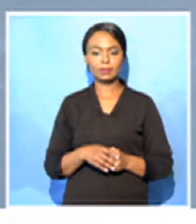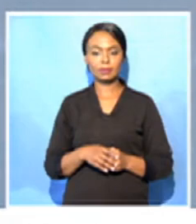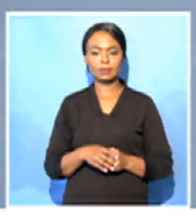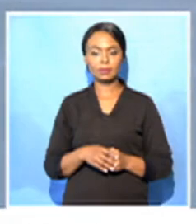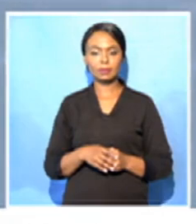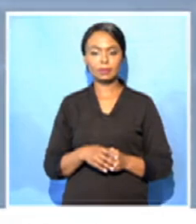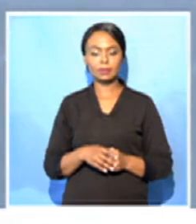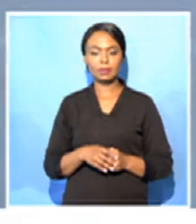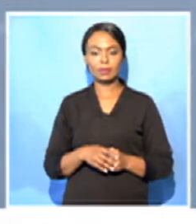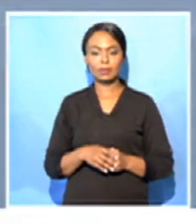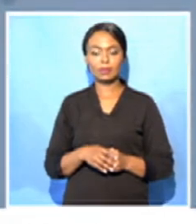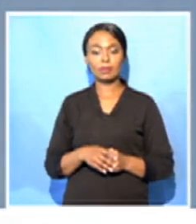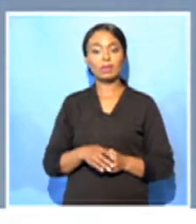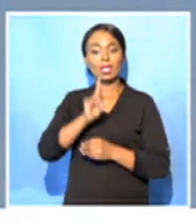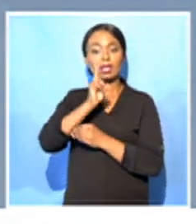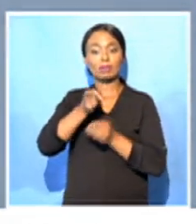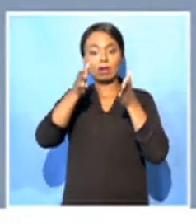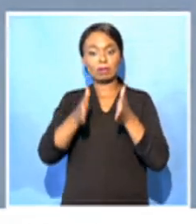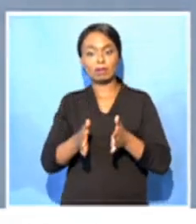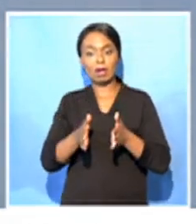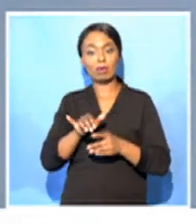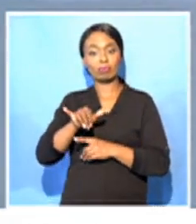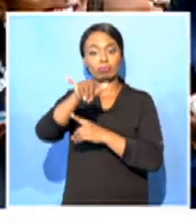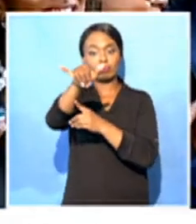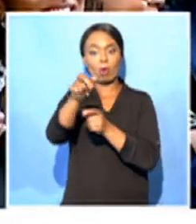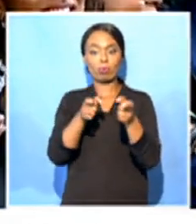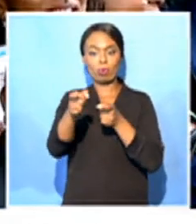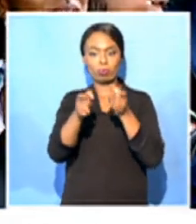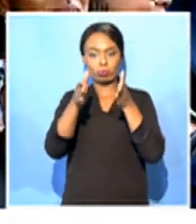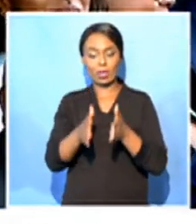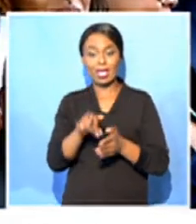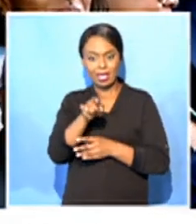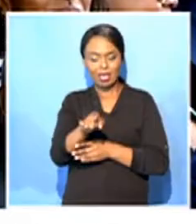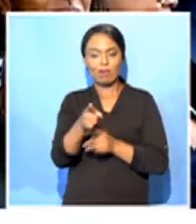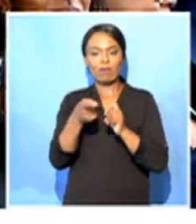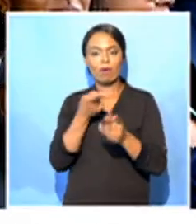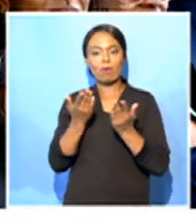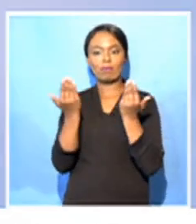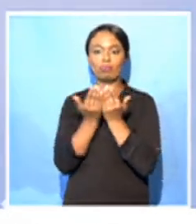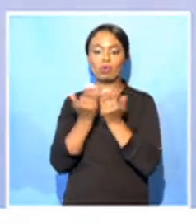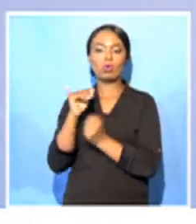The instructors from Central Flying School have a daily responsibility to ensure